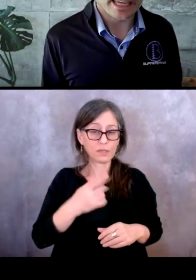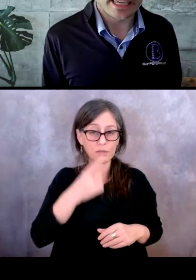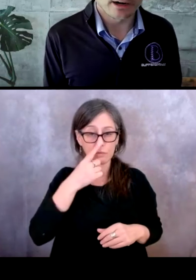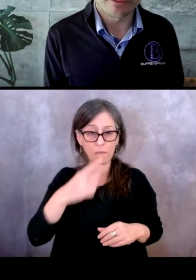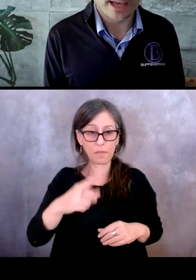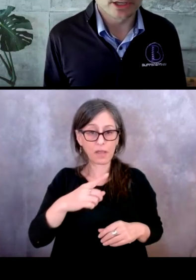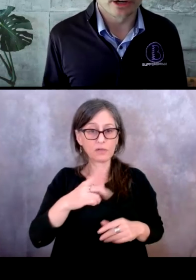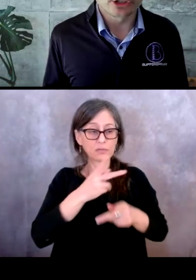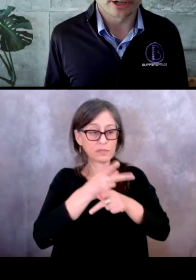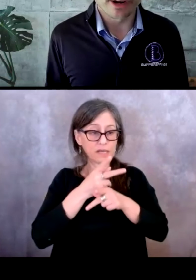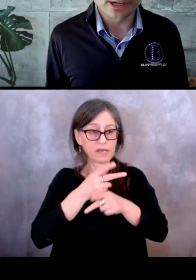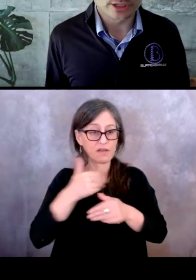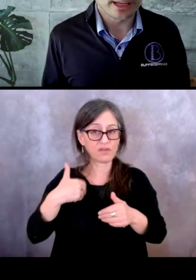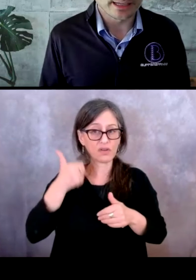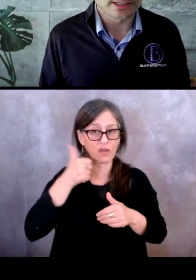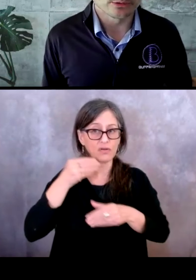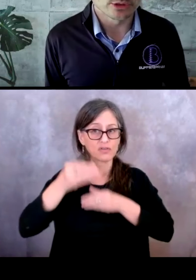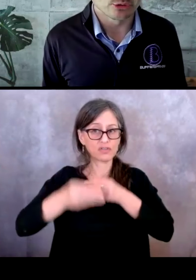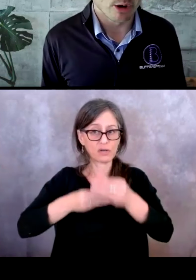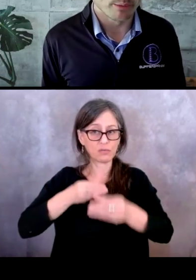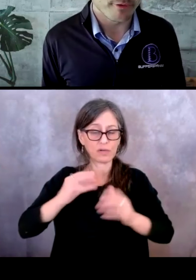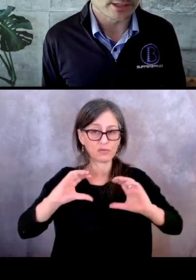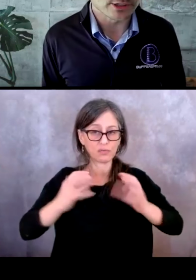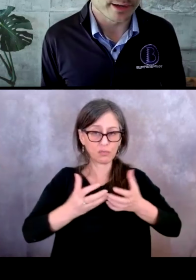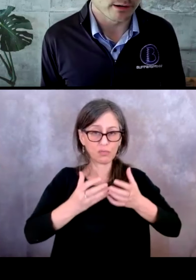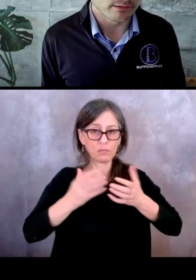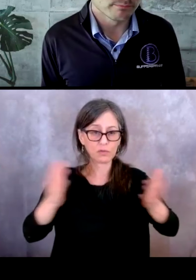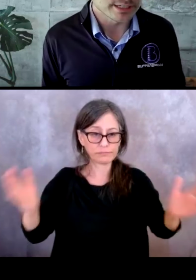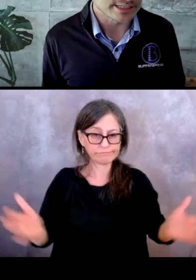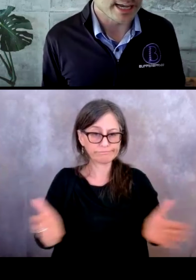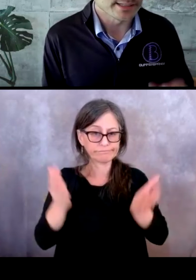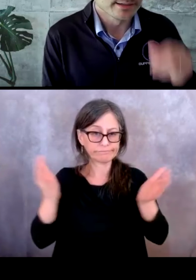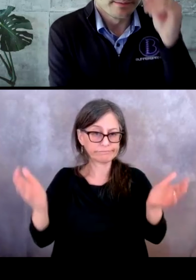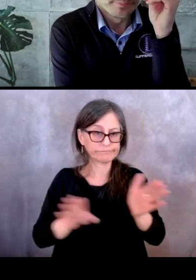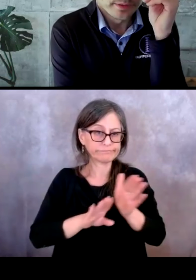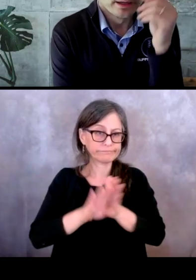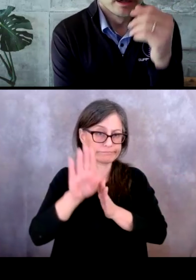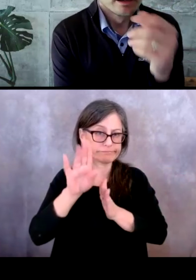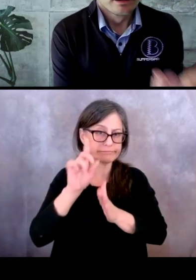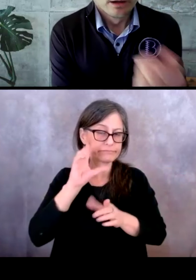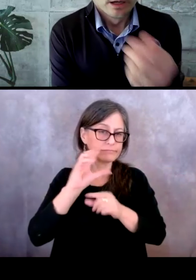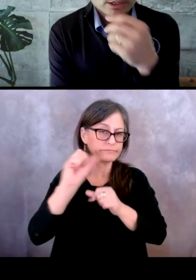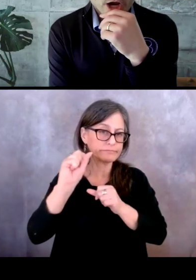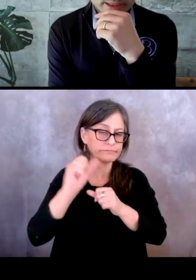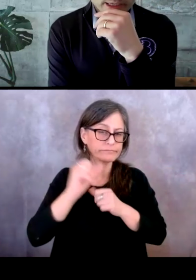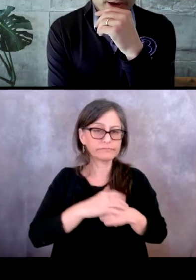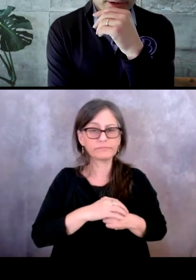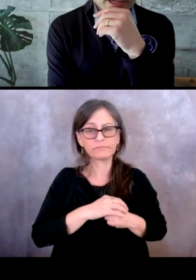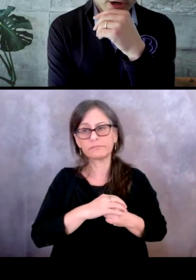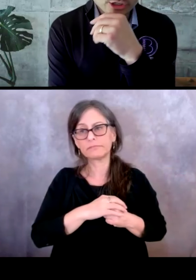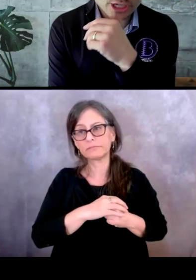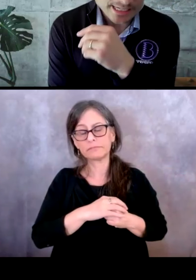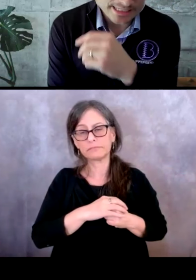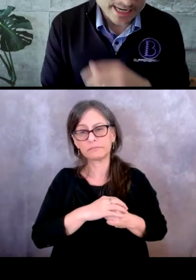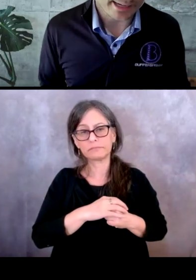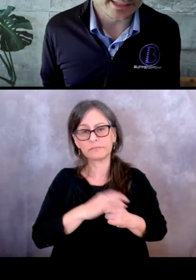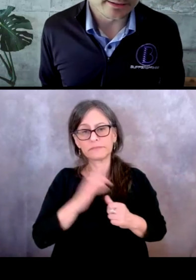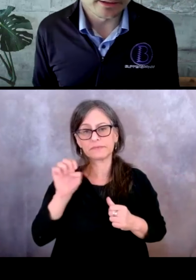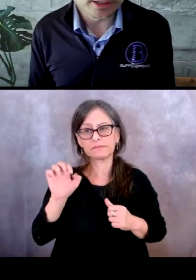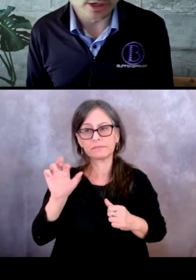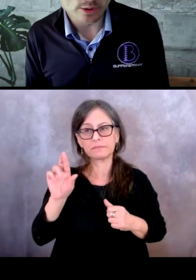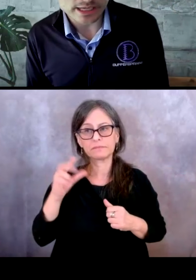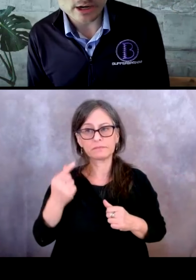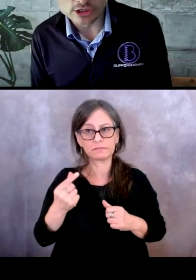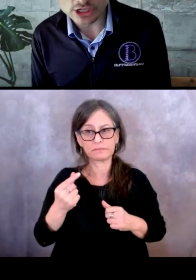to take care of that younger generation and to grow and foster their success? Talking about ERGs